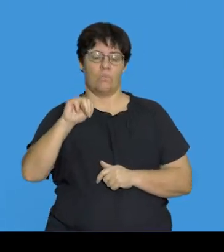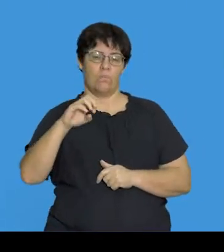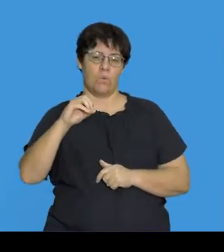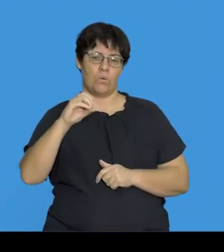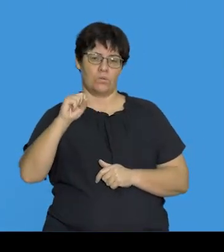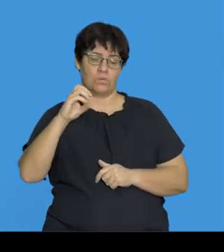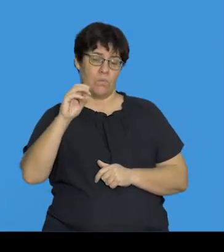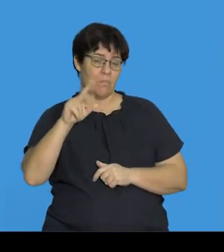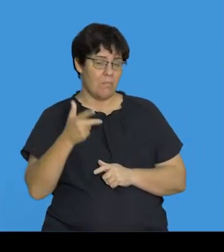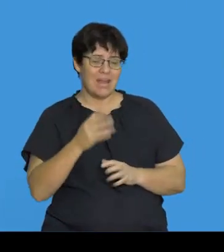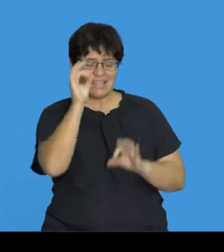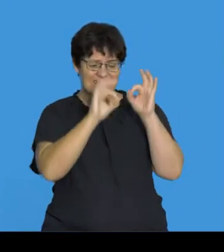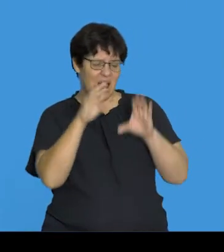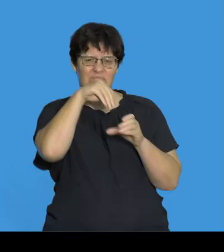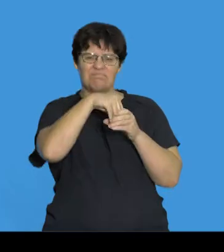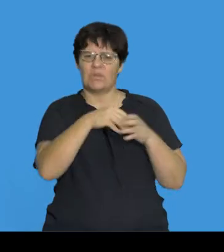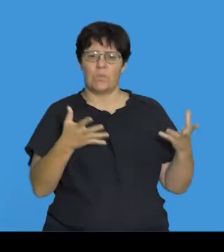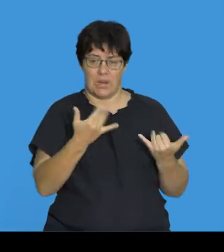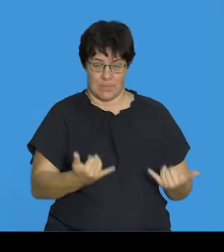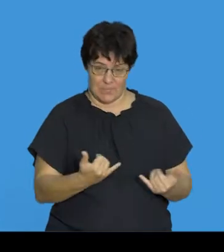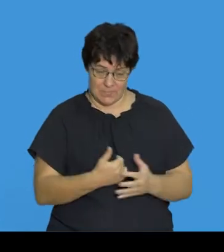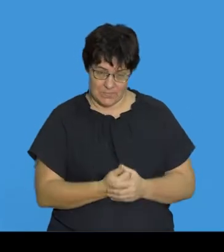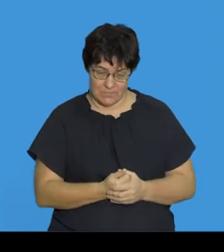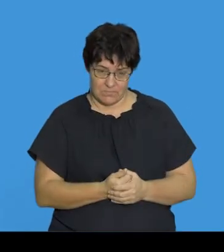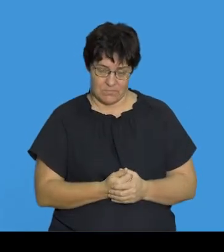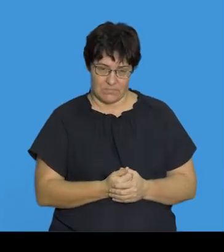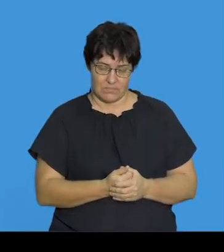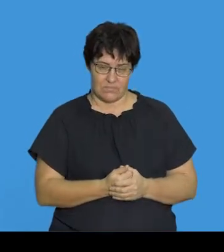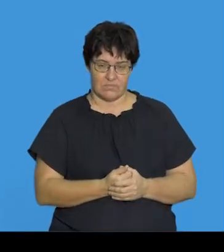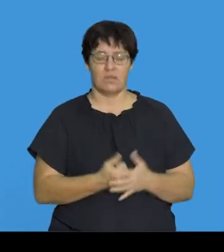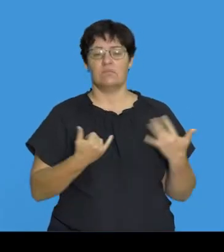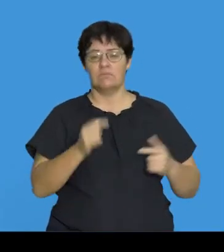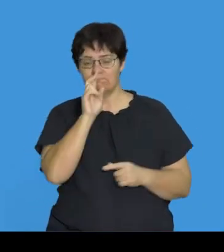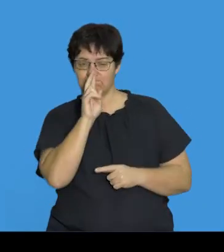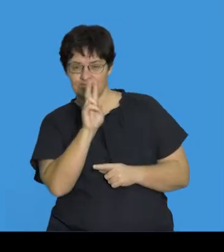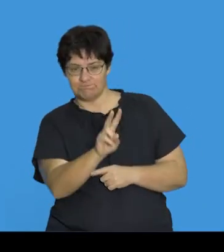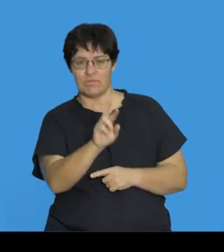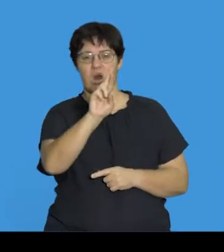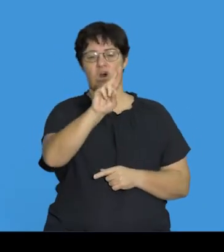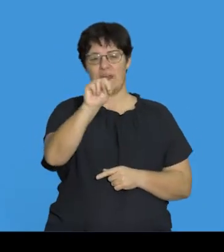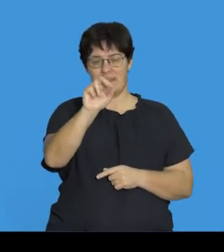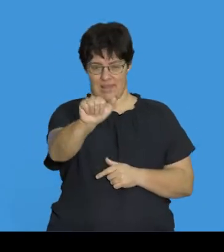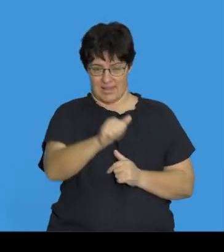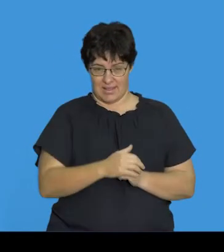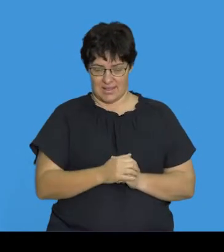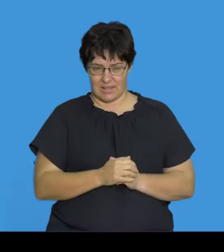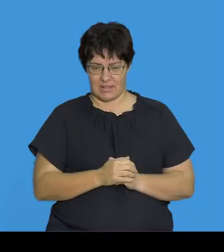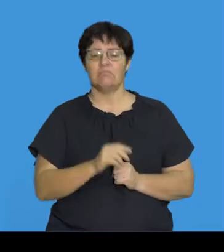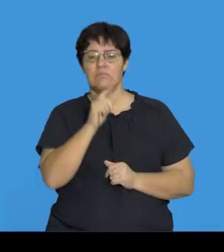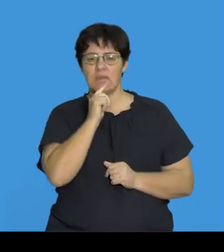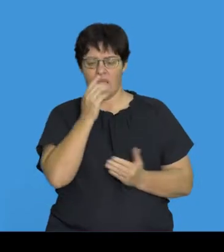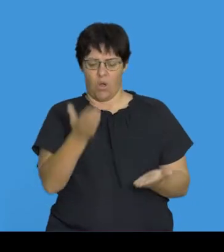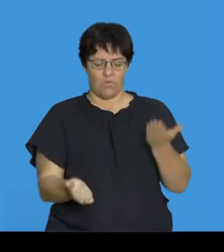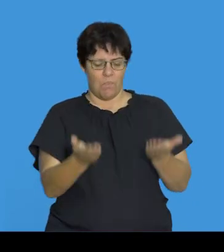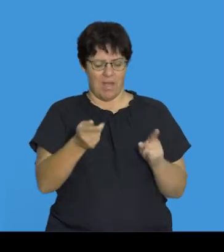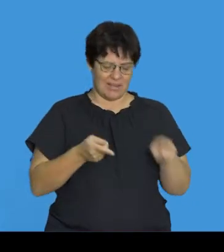are in the cell. So let's get straight into RNA. So we've looked at RNA as a